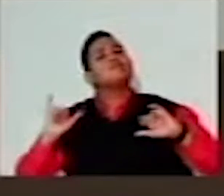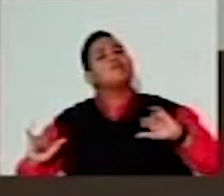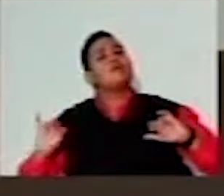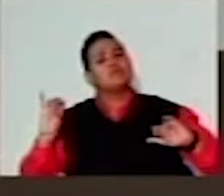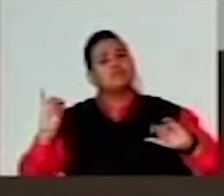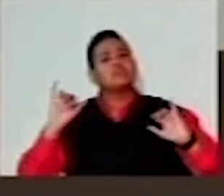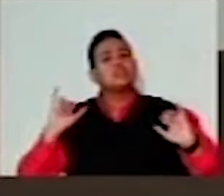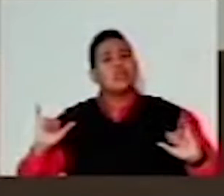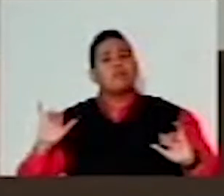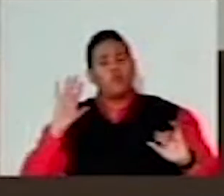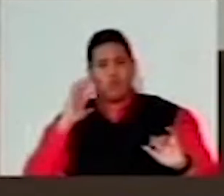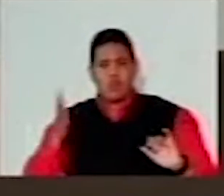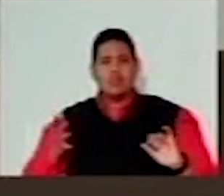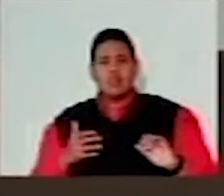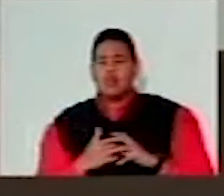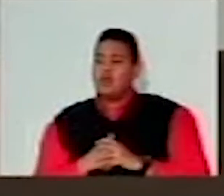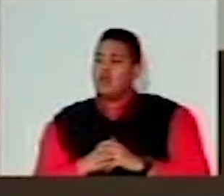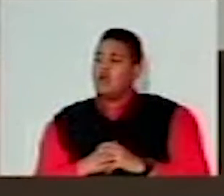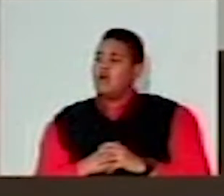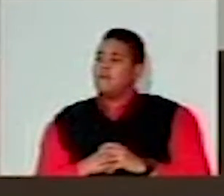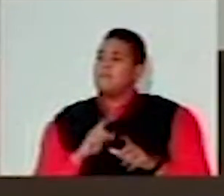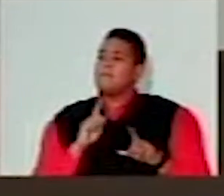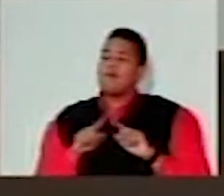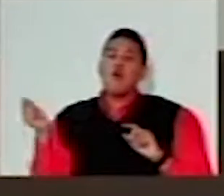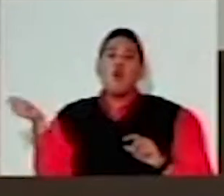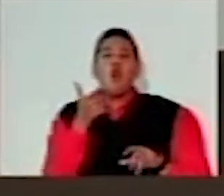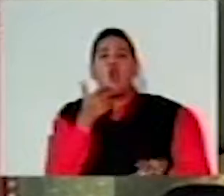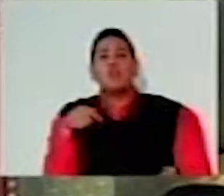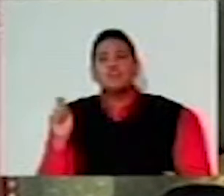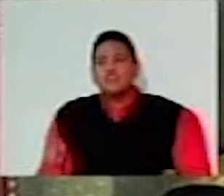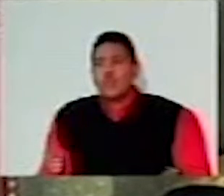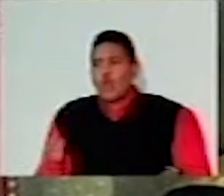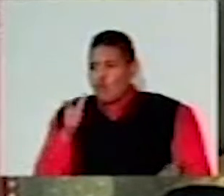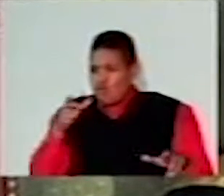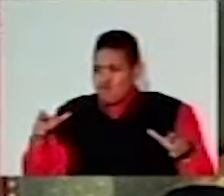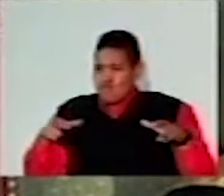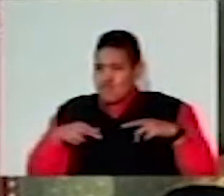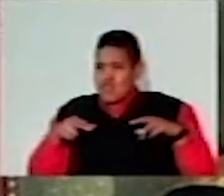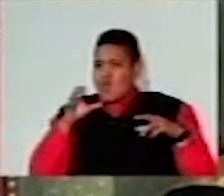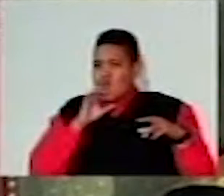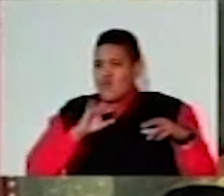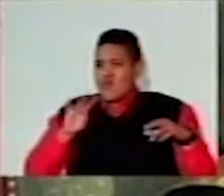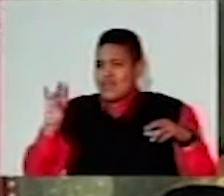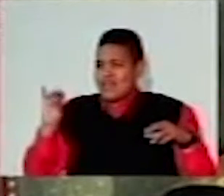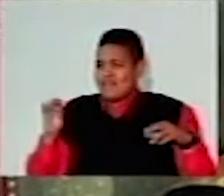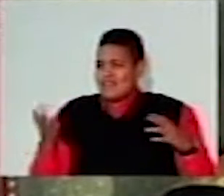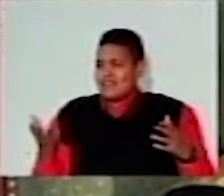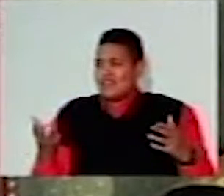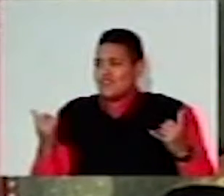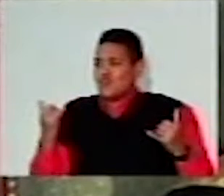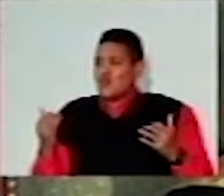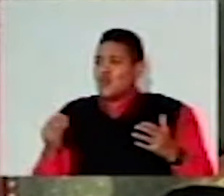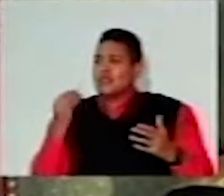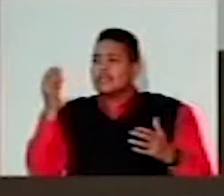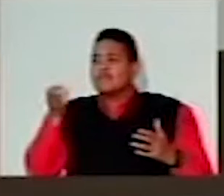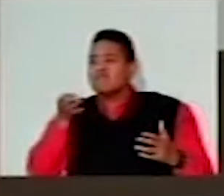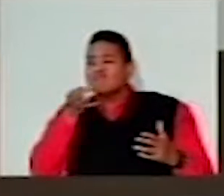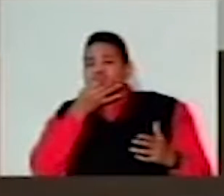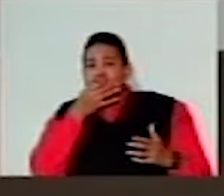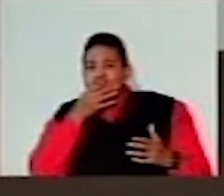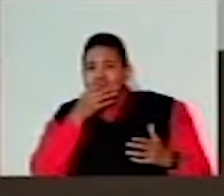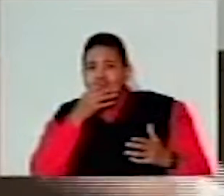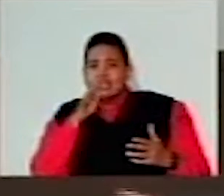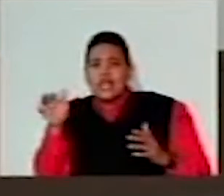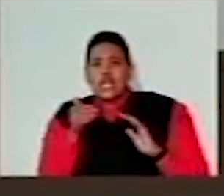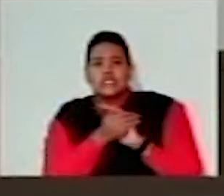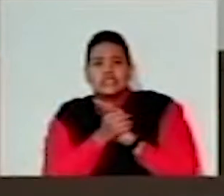Speaker, but all of these judges who have retired, they are now given their expertise and skill